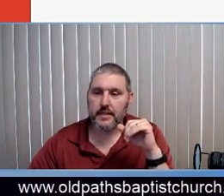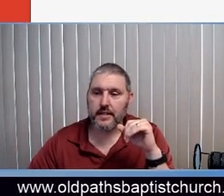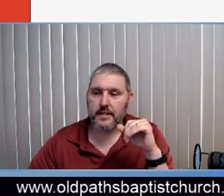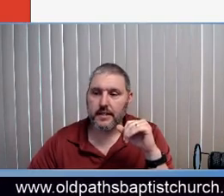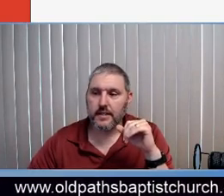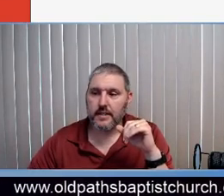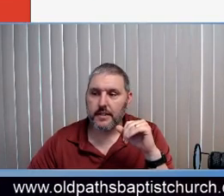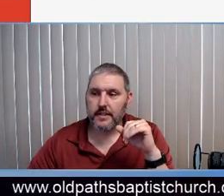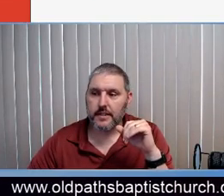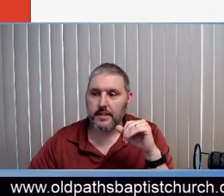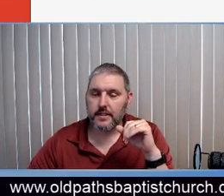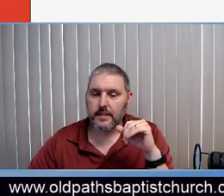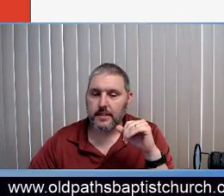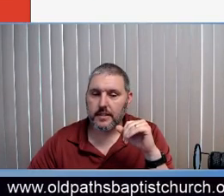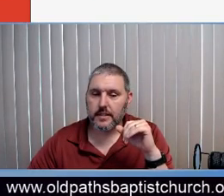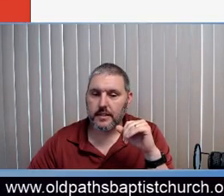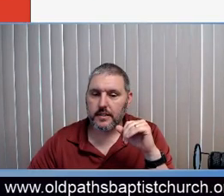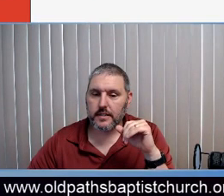responsibility